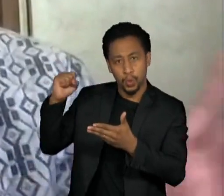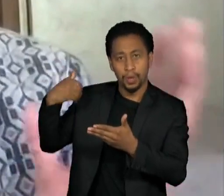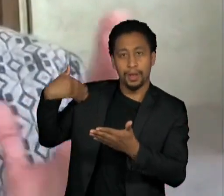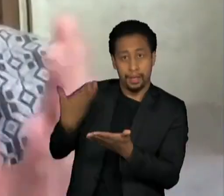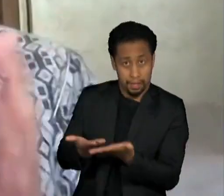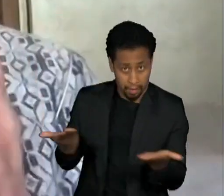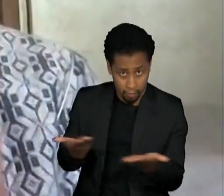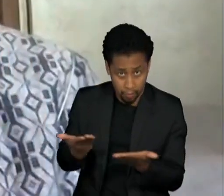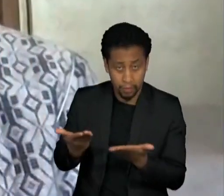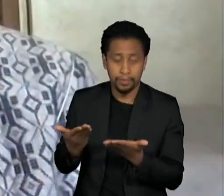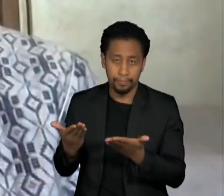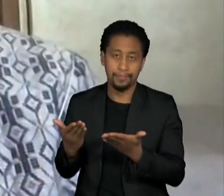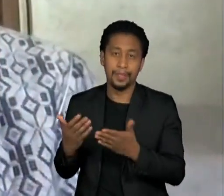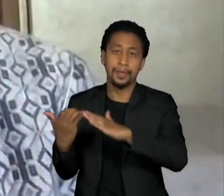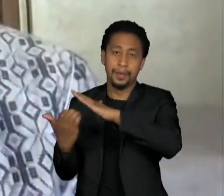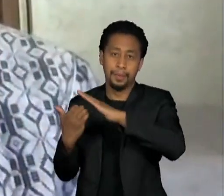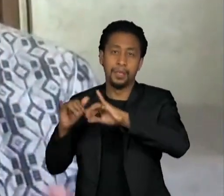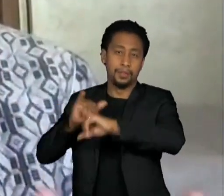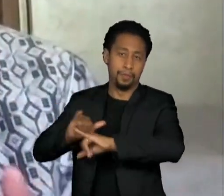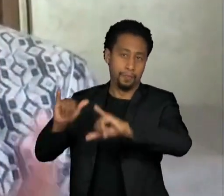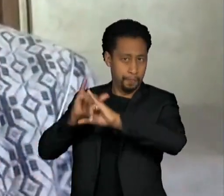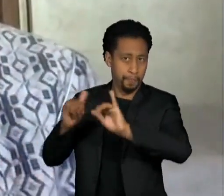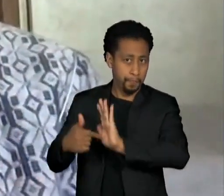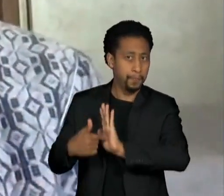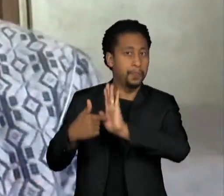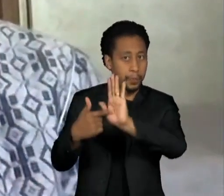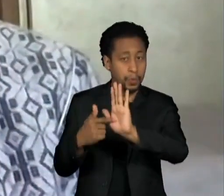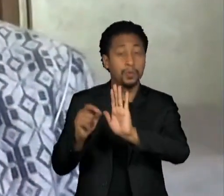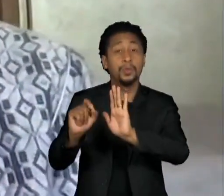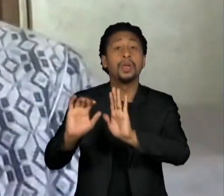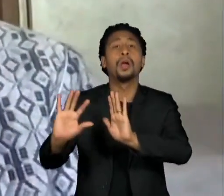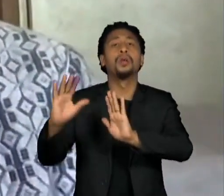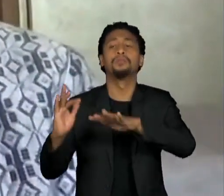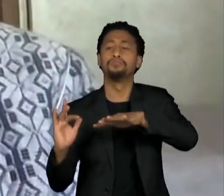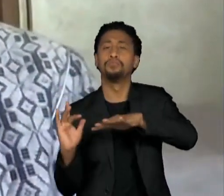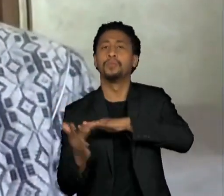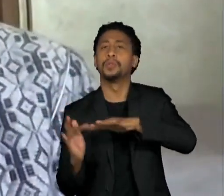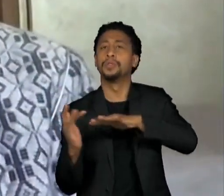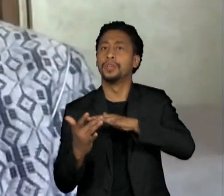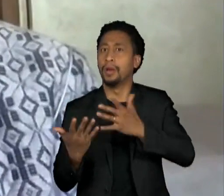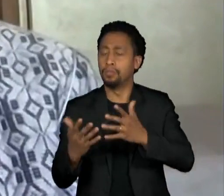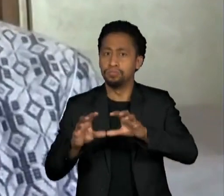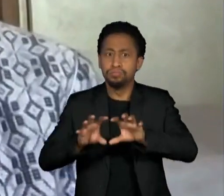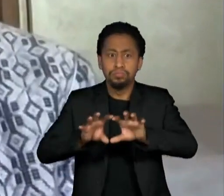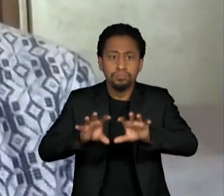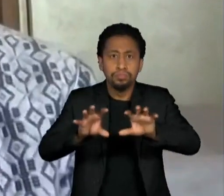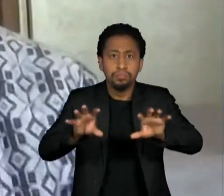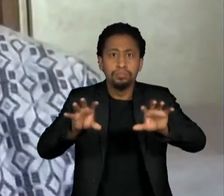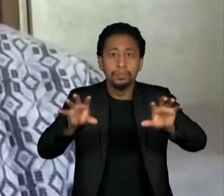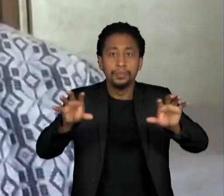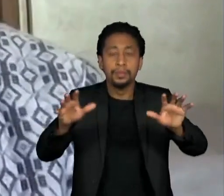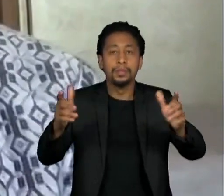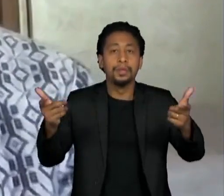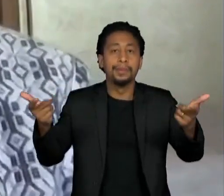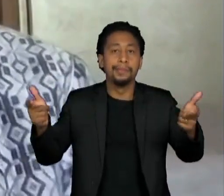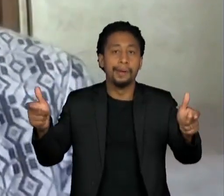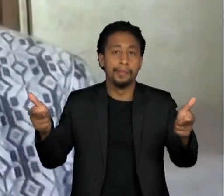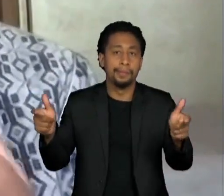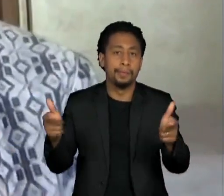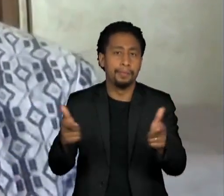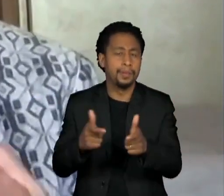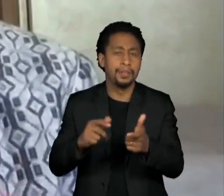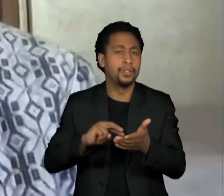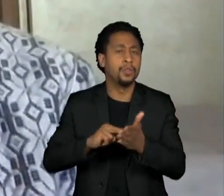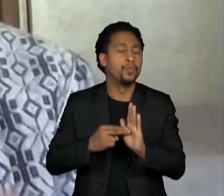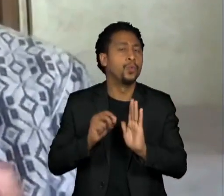2018 until today, you will see that our amplification on social media has actually decreased. So what does that mean for the future of journalism?